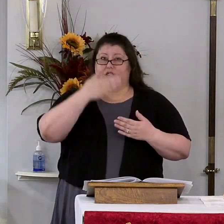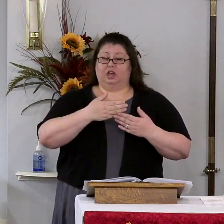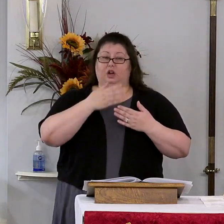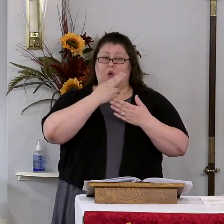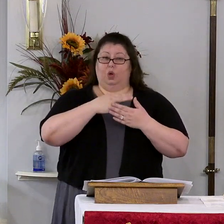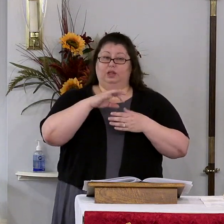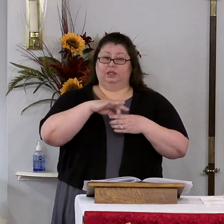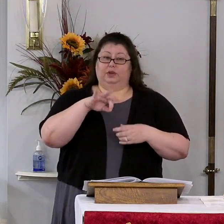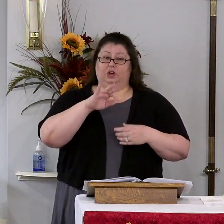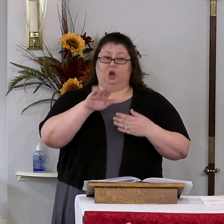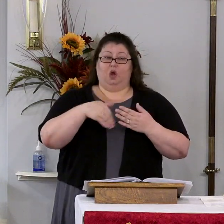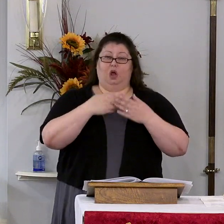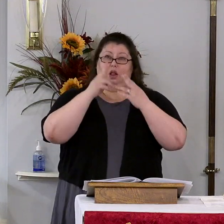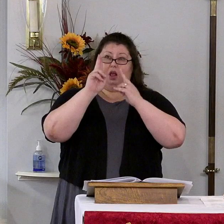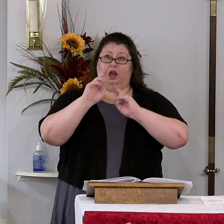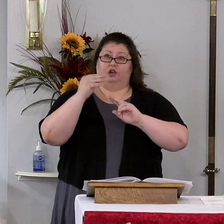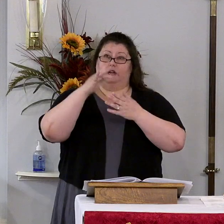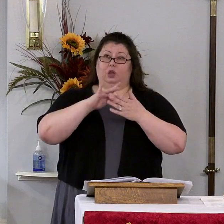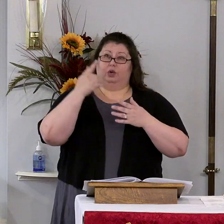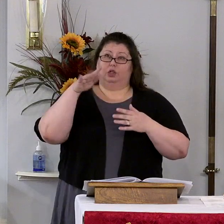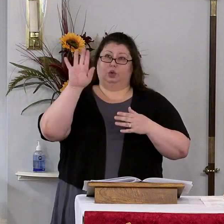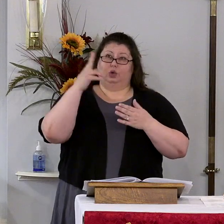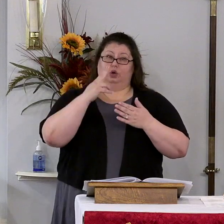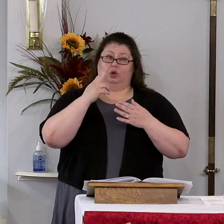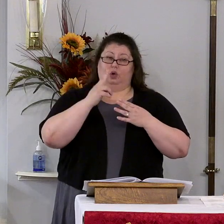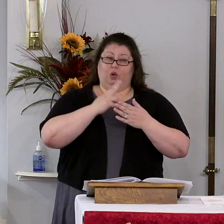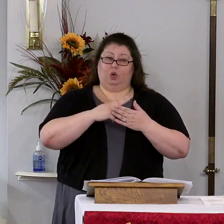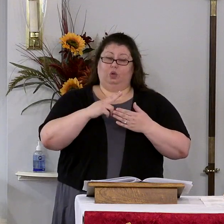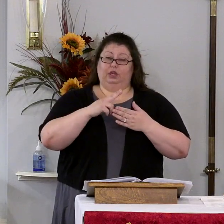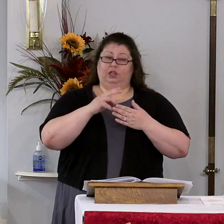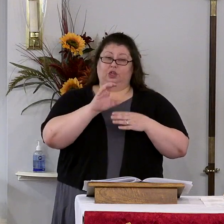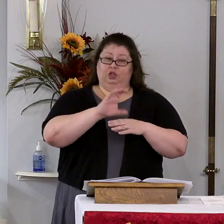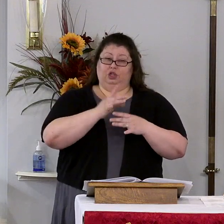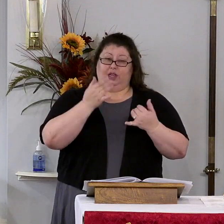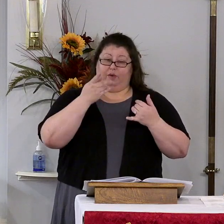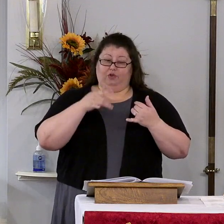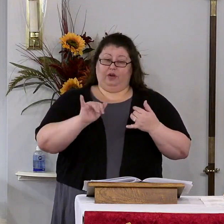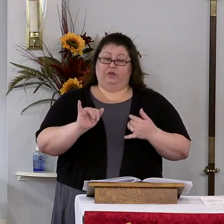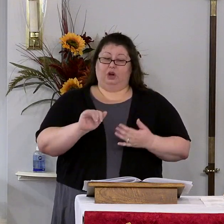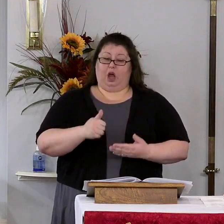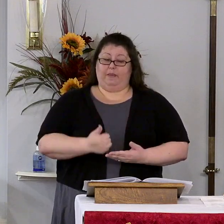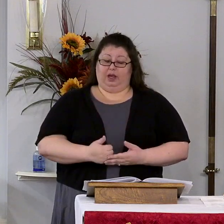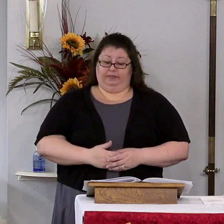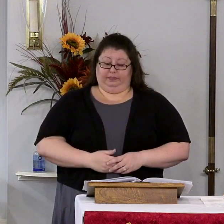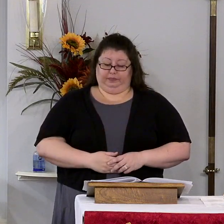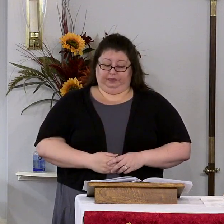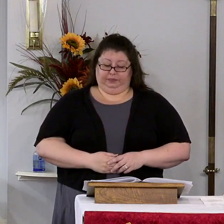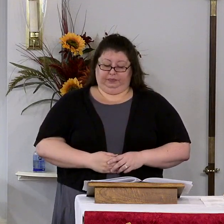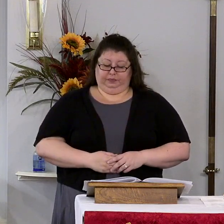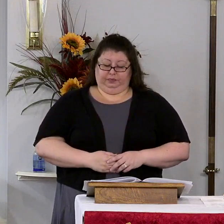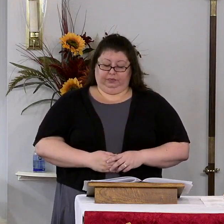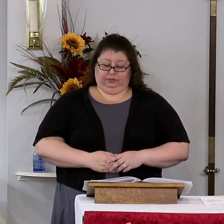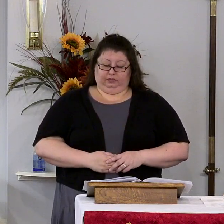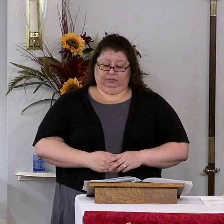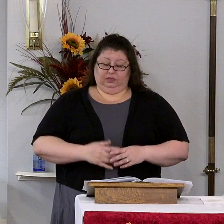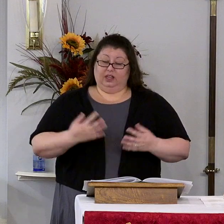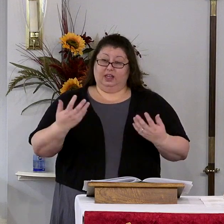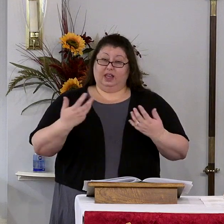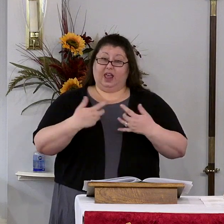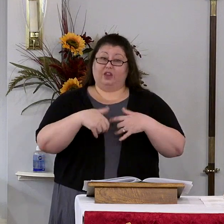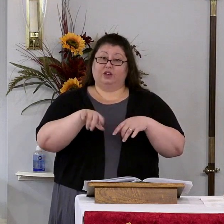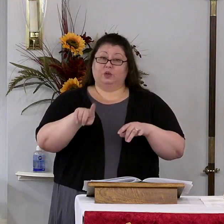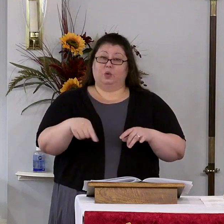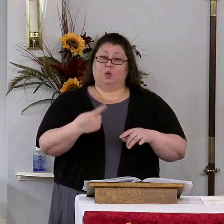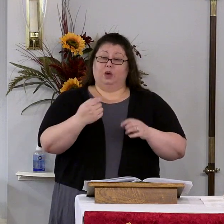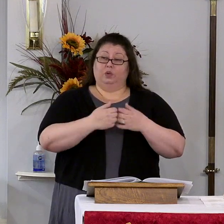Spirit, be all honor and glory in your holy church, now and forever. Amen. Gathered into one